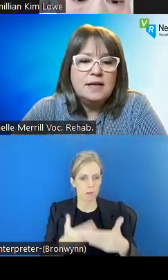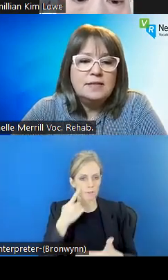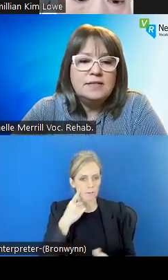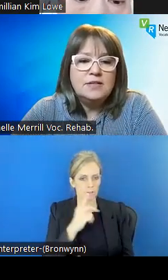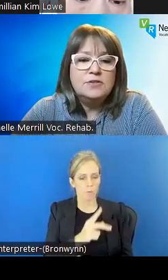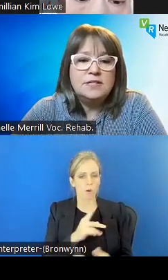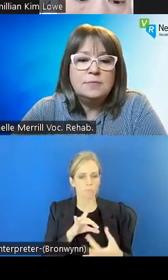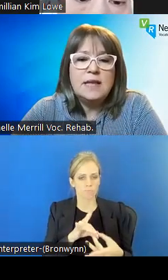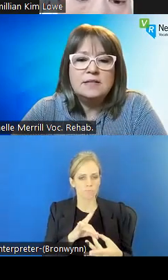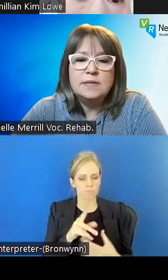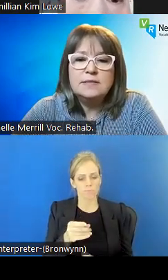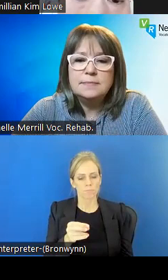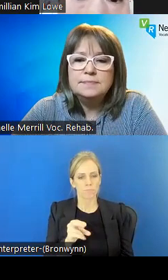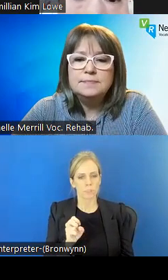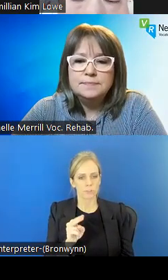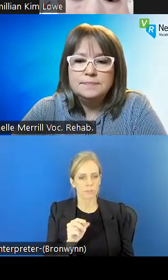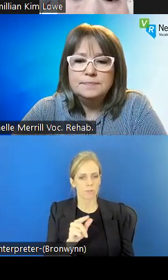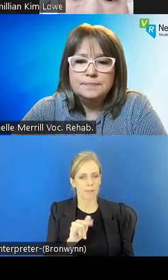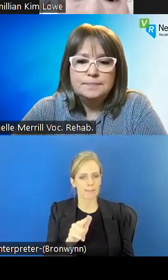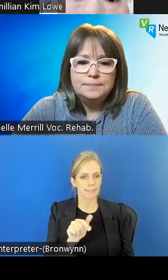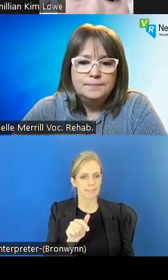and client-centered system enhancements.